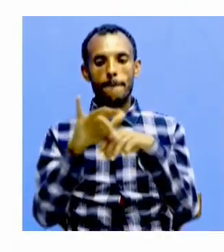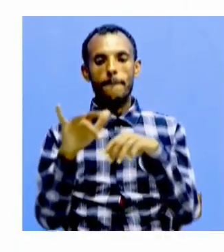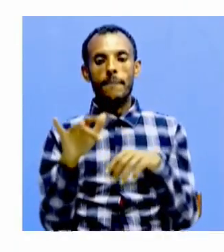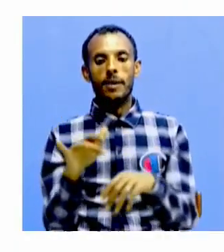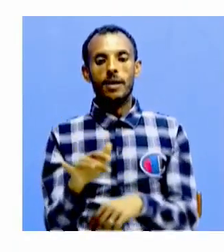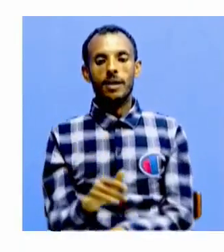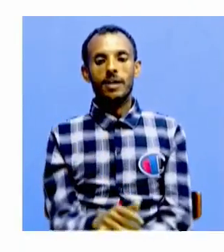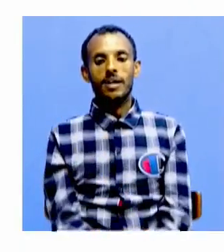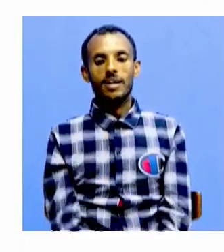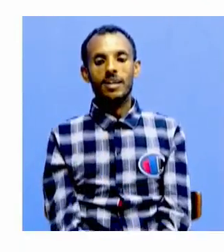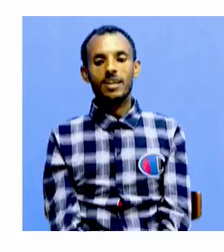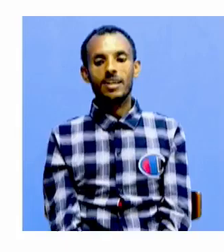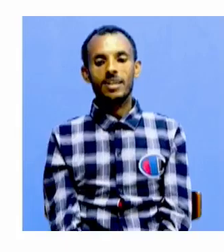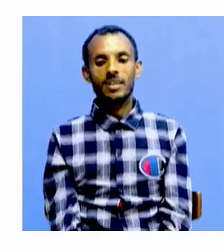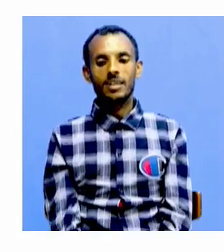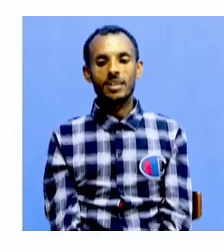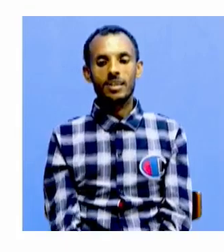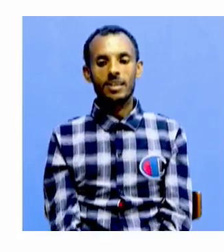she blank